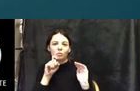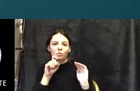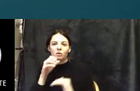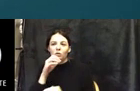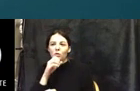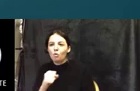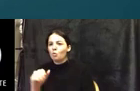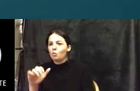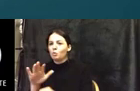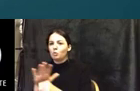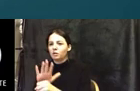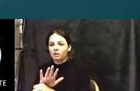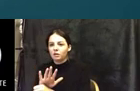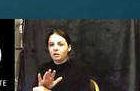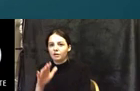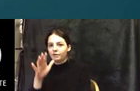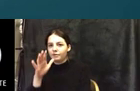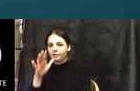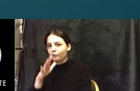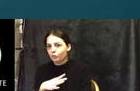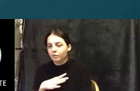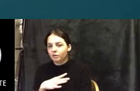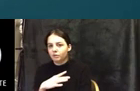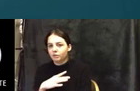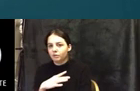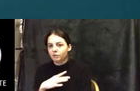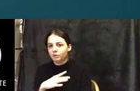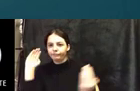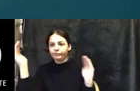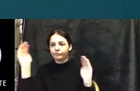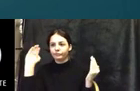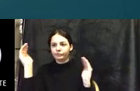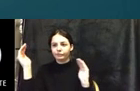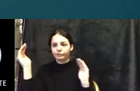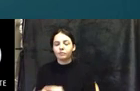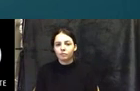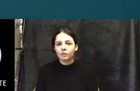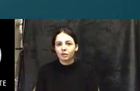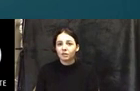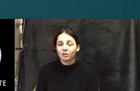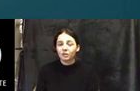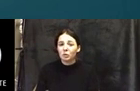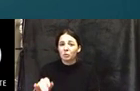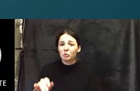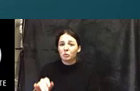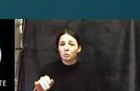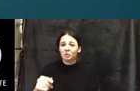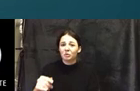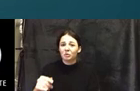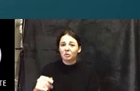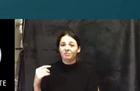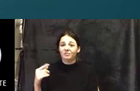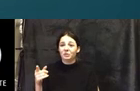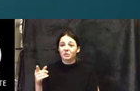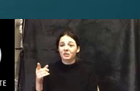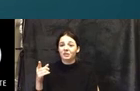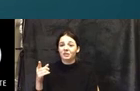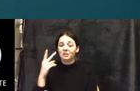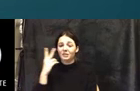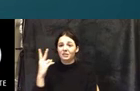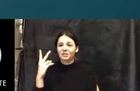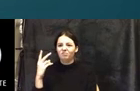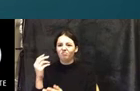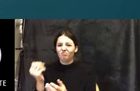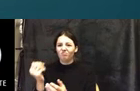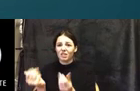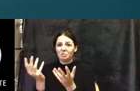Yes, that's so true. That's so true. And that's something that we're seeing a lot. And I find it very irresponsible when I see